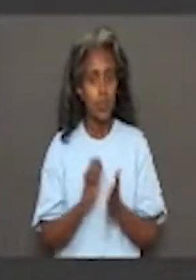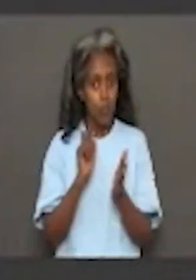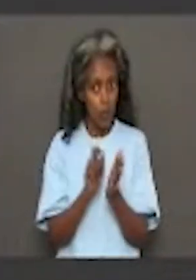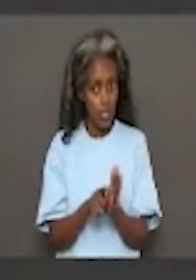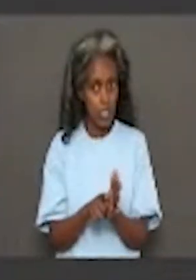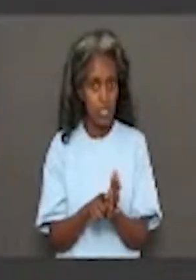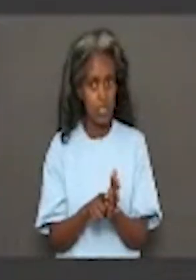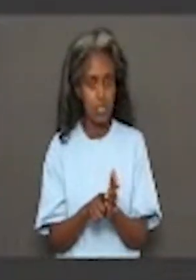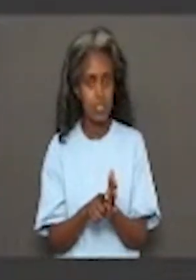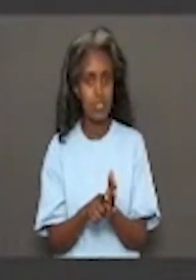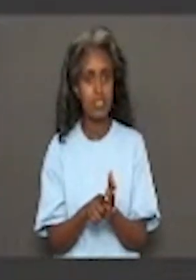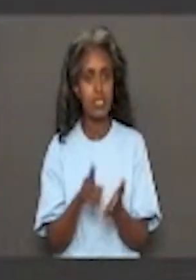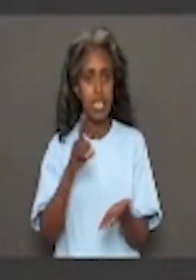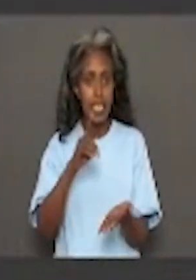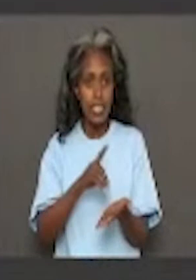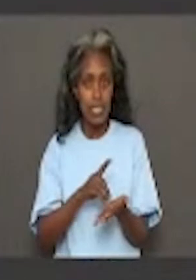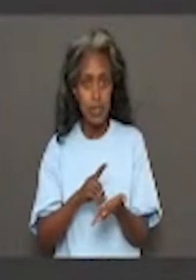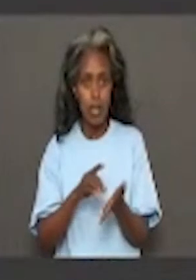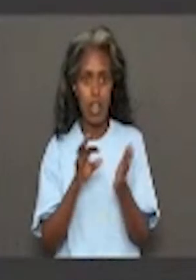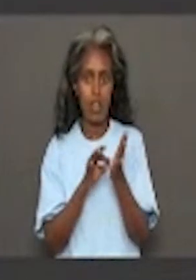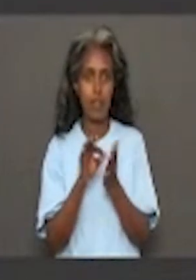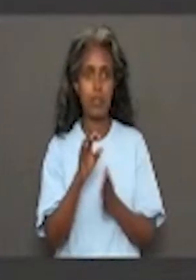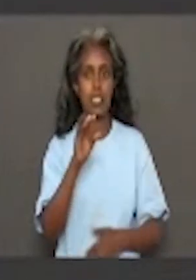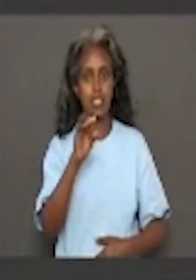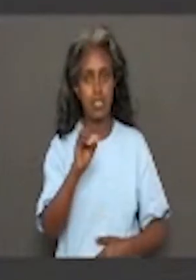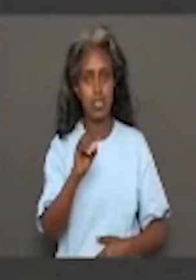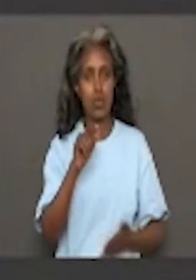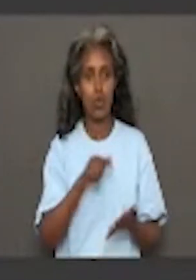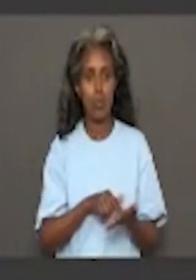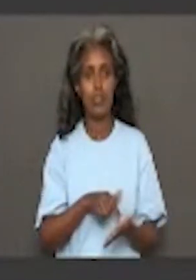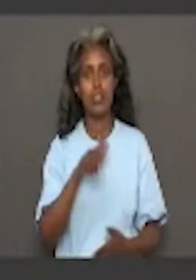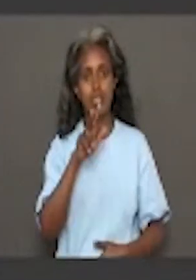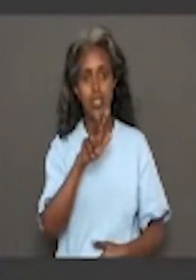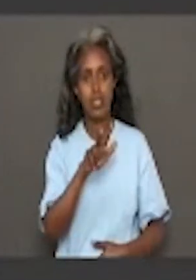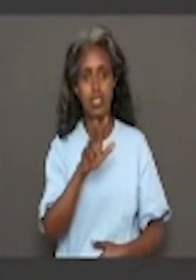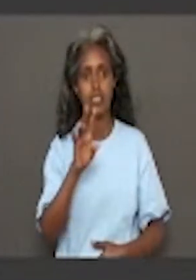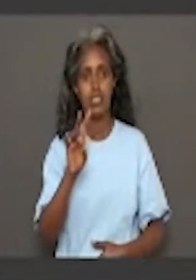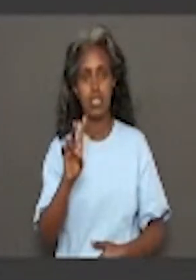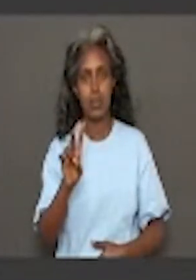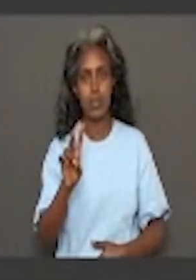For instance, the decimal number